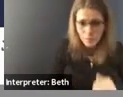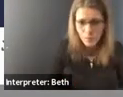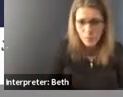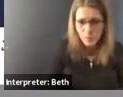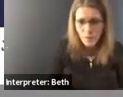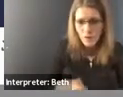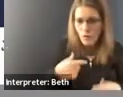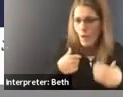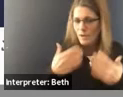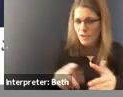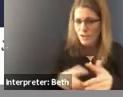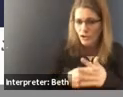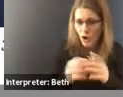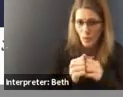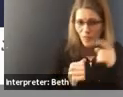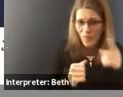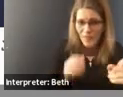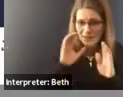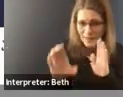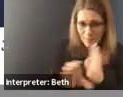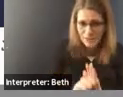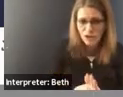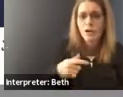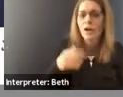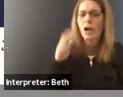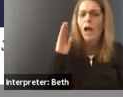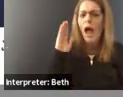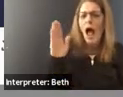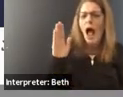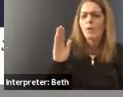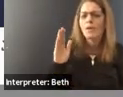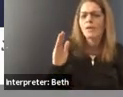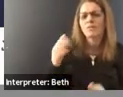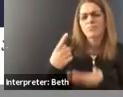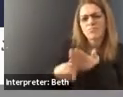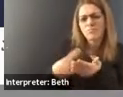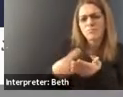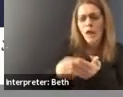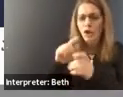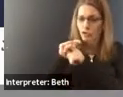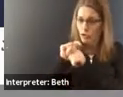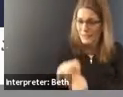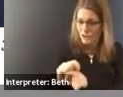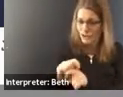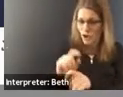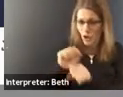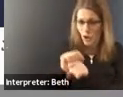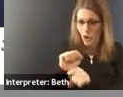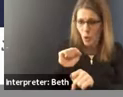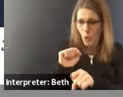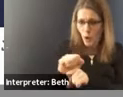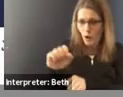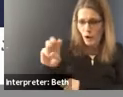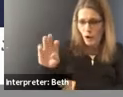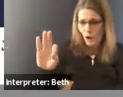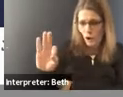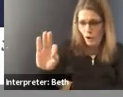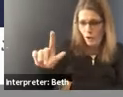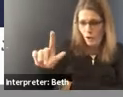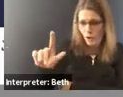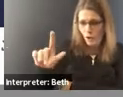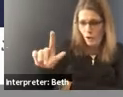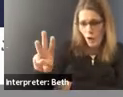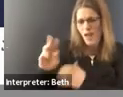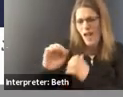this image. And I'm going to talk about traditional workflow and how that traditional workflow